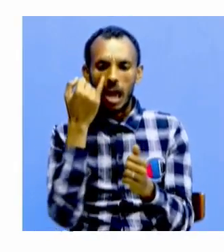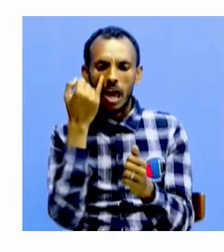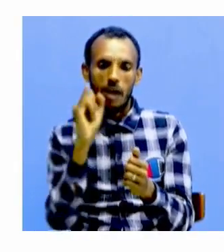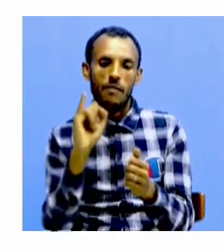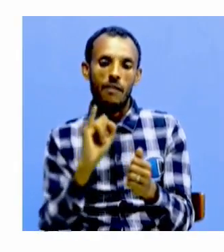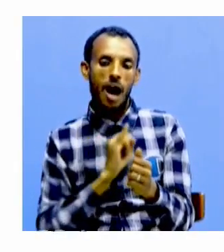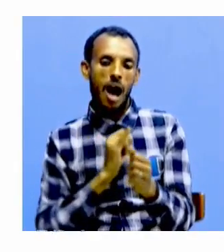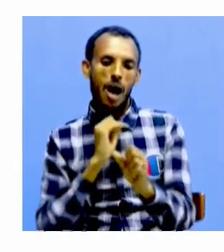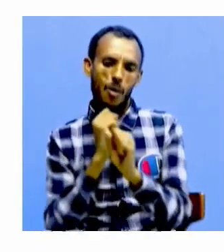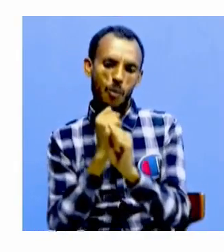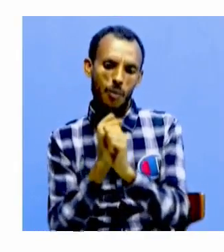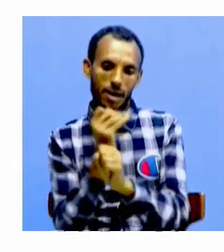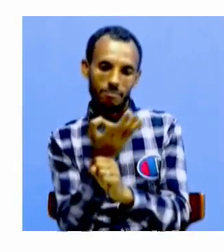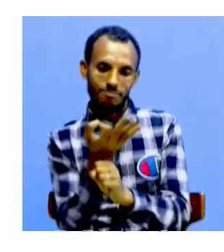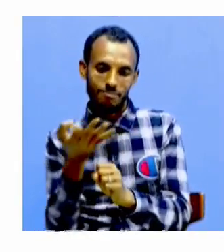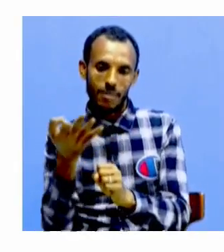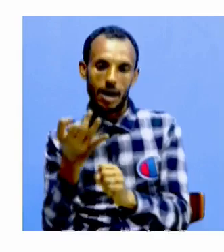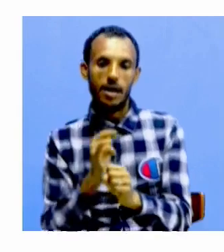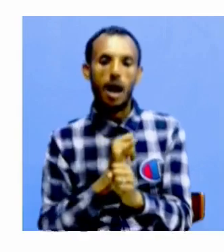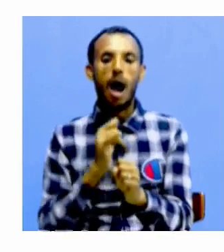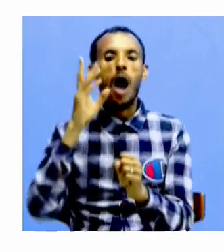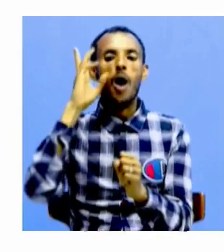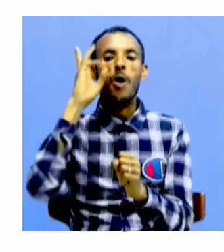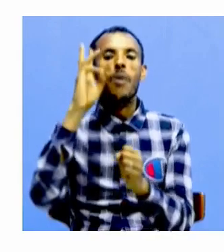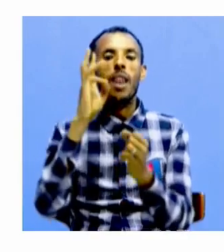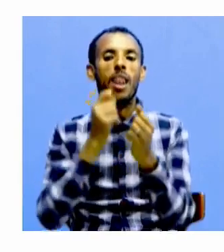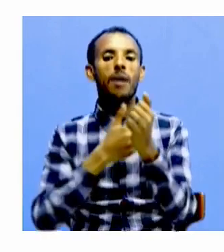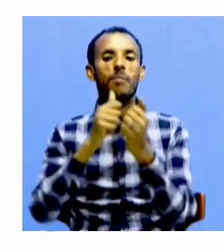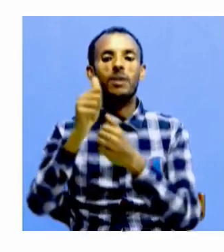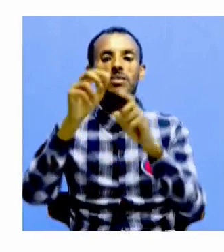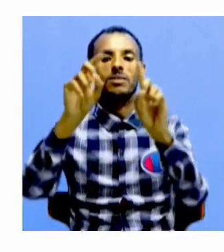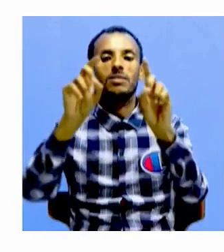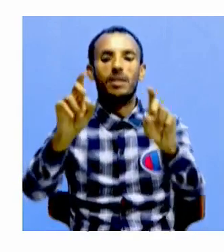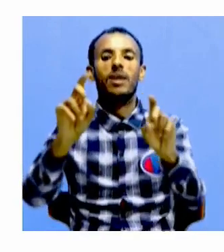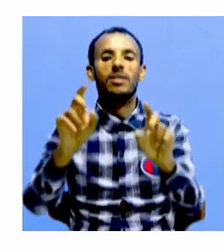pass, yeah? I will pass the exam.